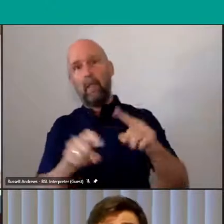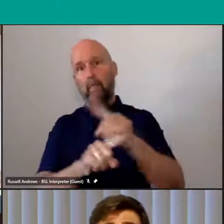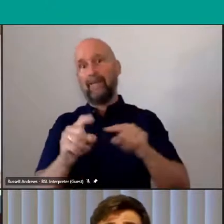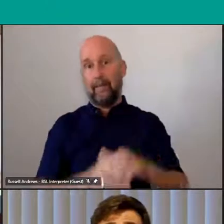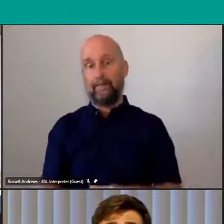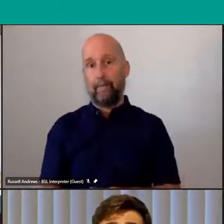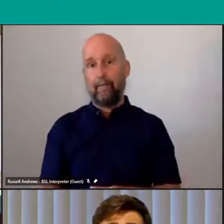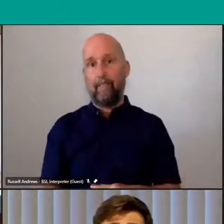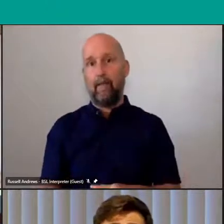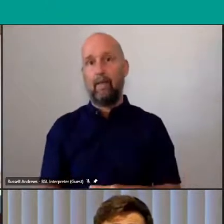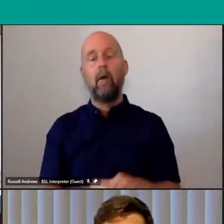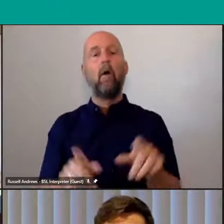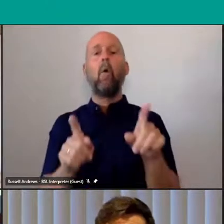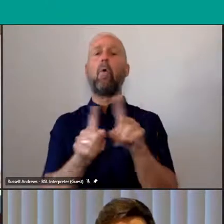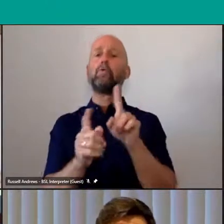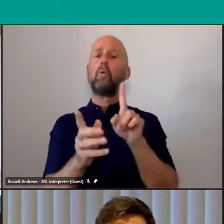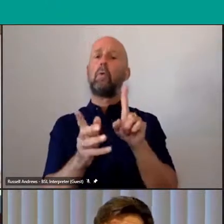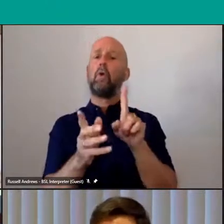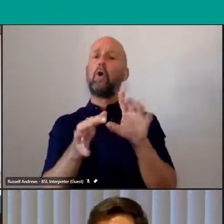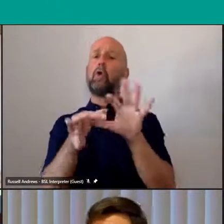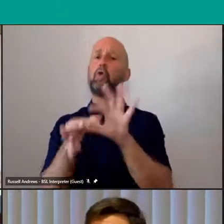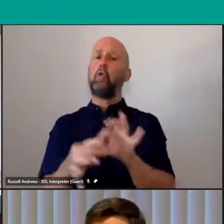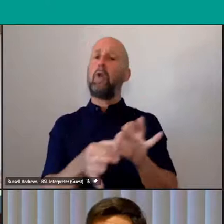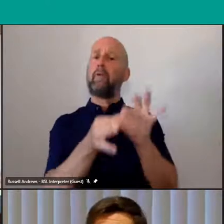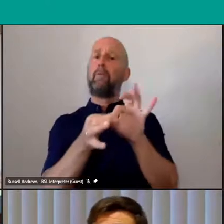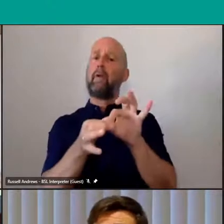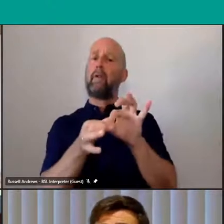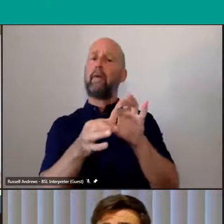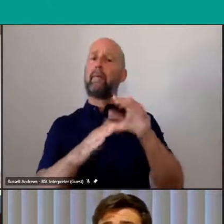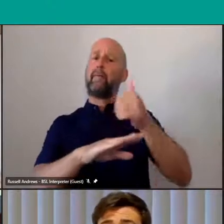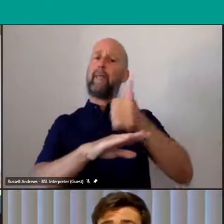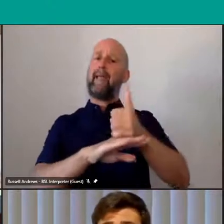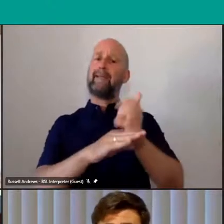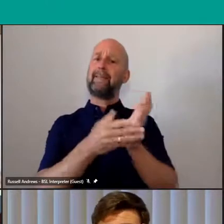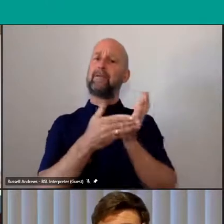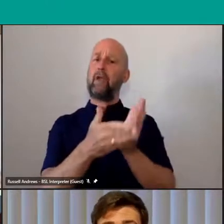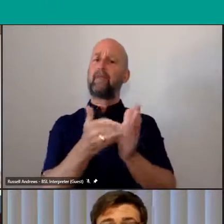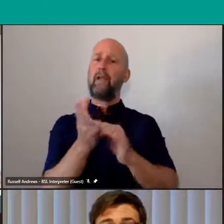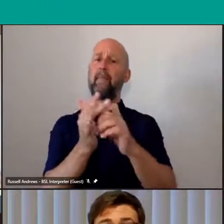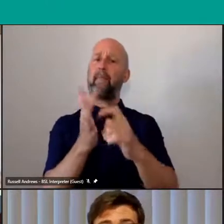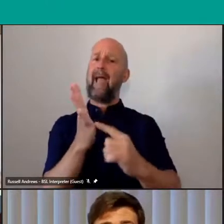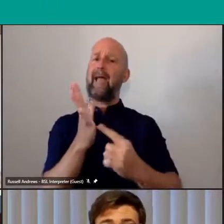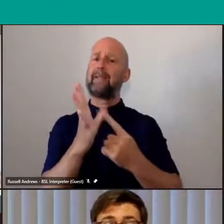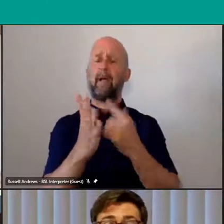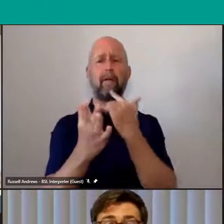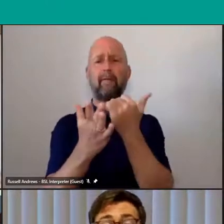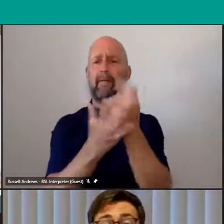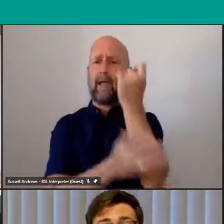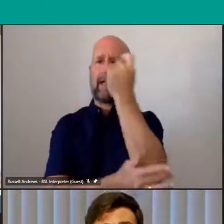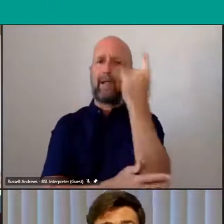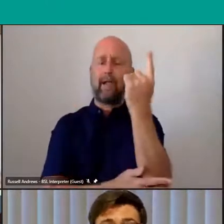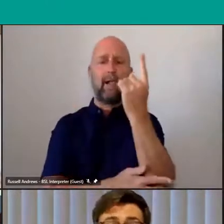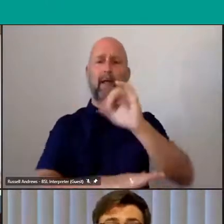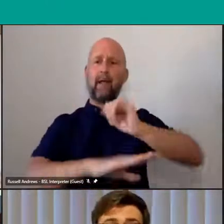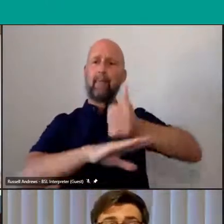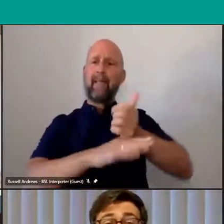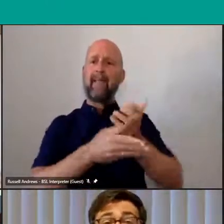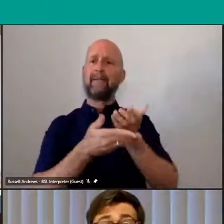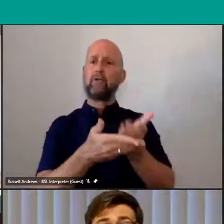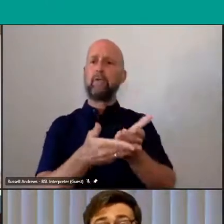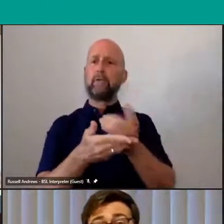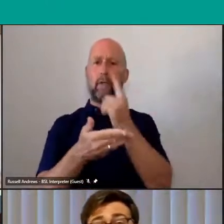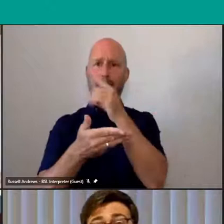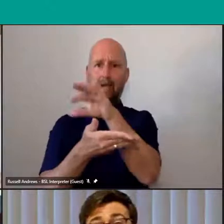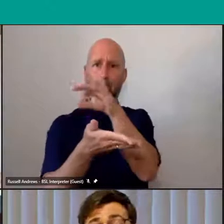of universal basic services, Miatta, is a fantastic idea. You know, basic services that are affordable to everybody,